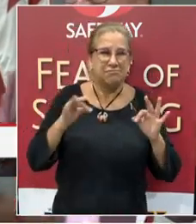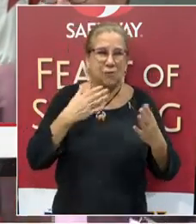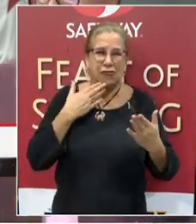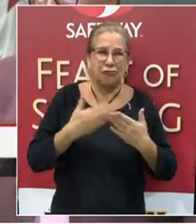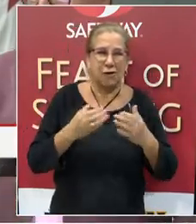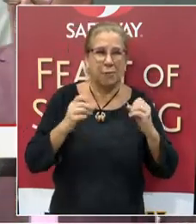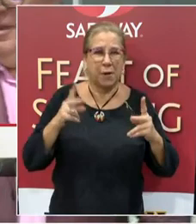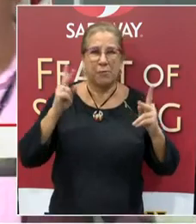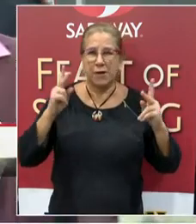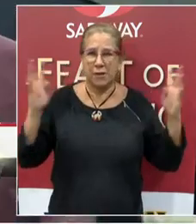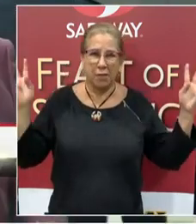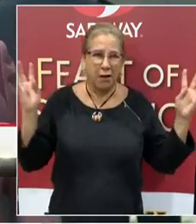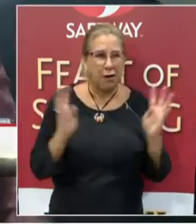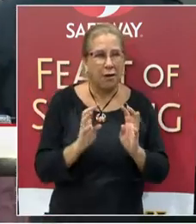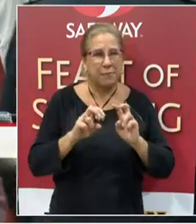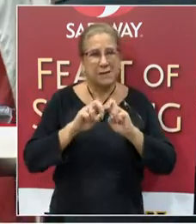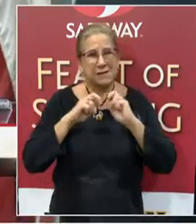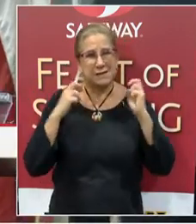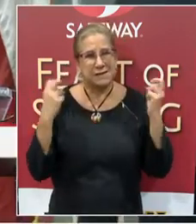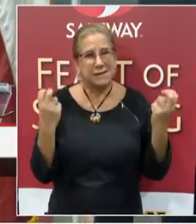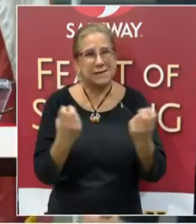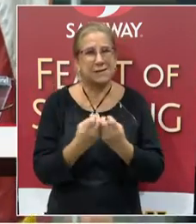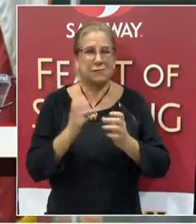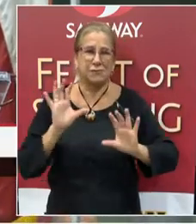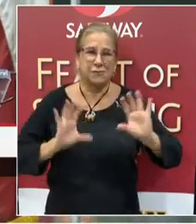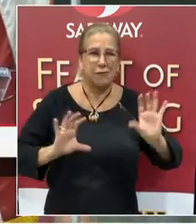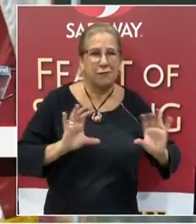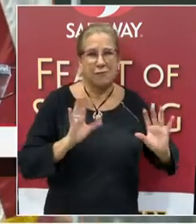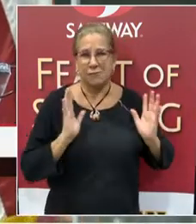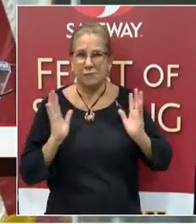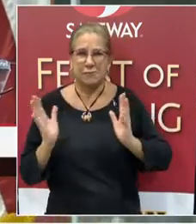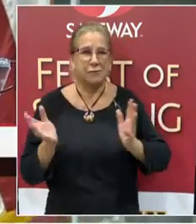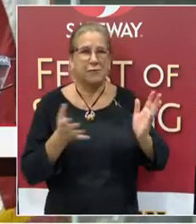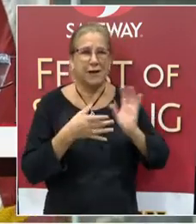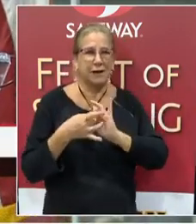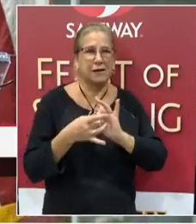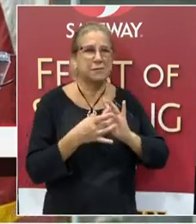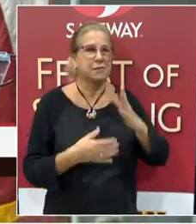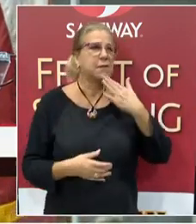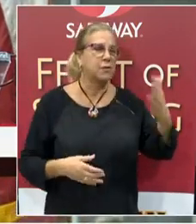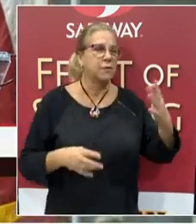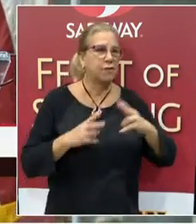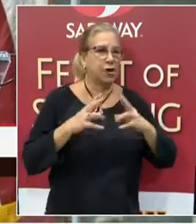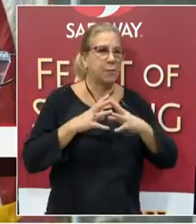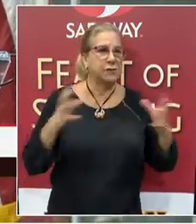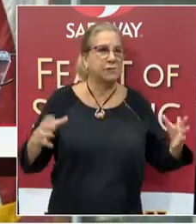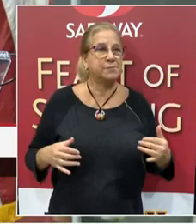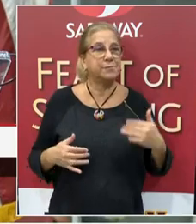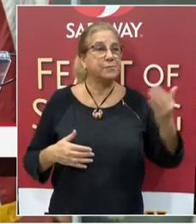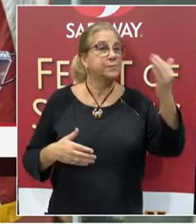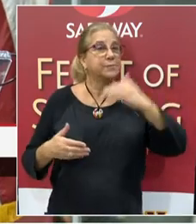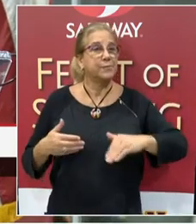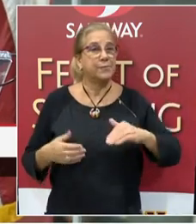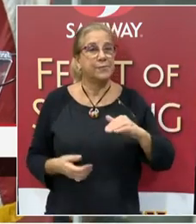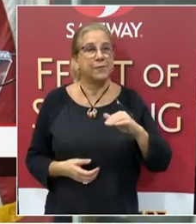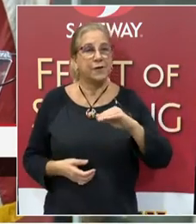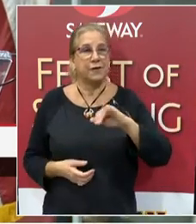you, sir. Thank you very much. And with that, I'd like to introduce Jermaine Dillon, Serve DC.